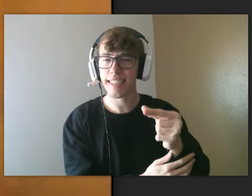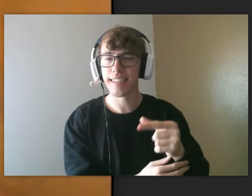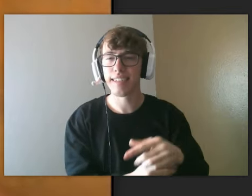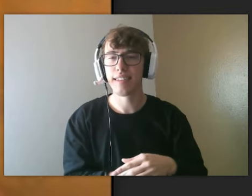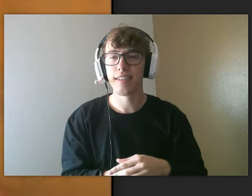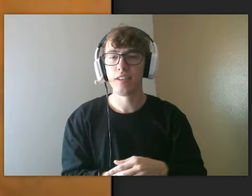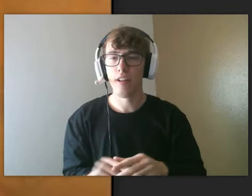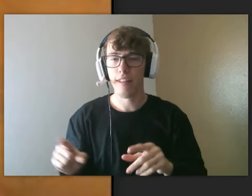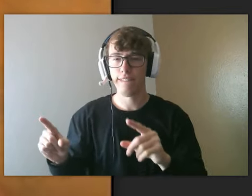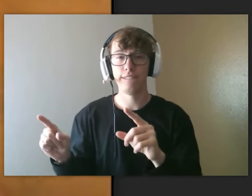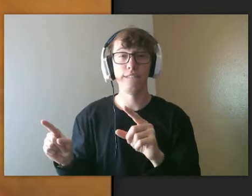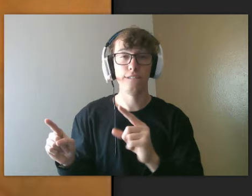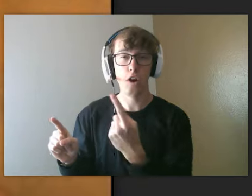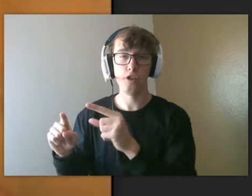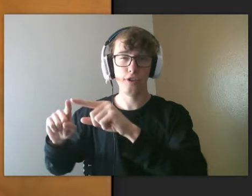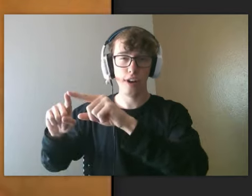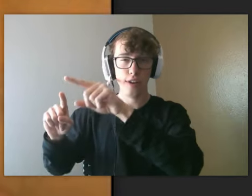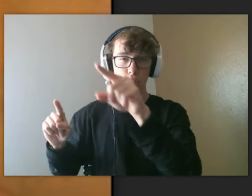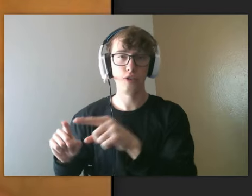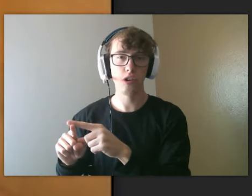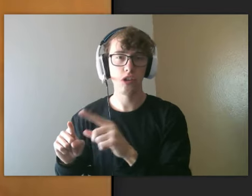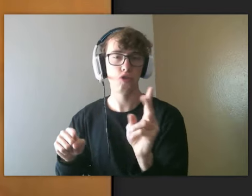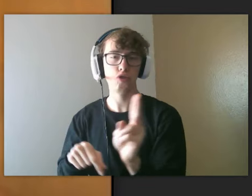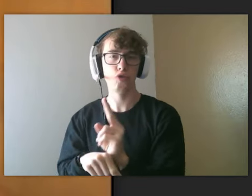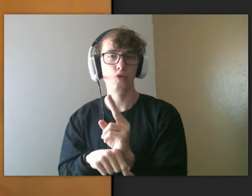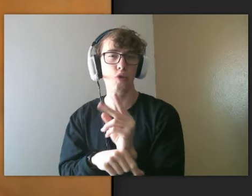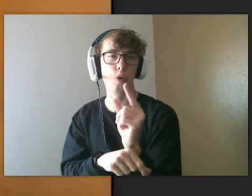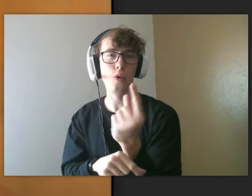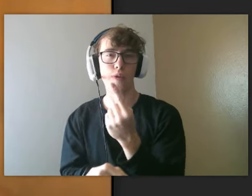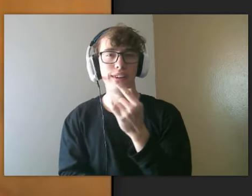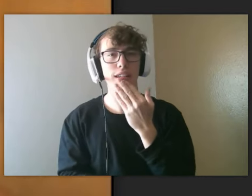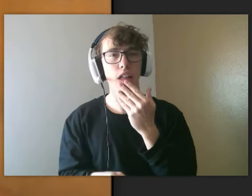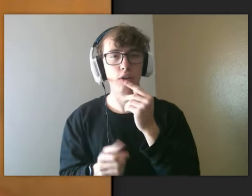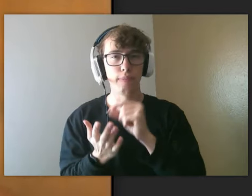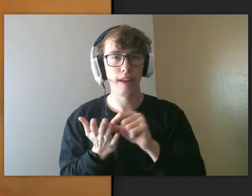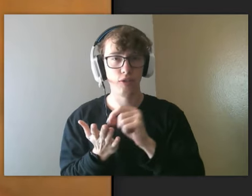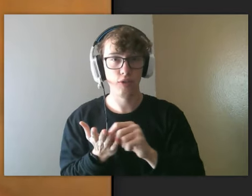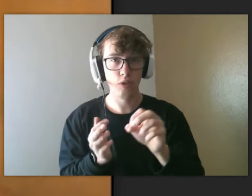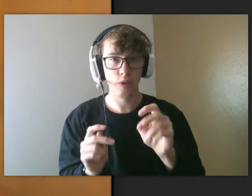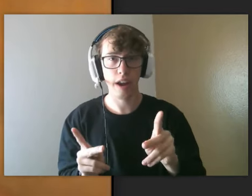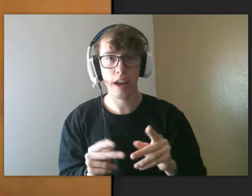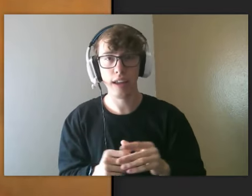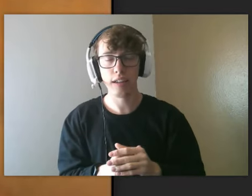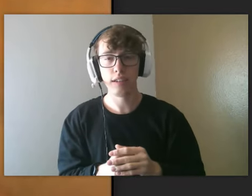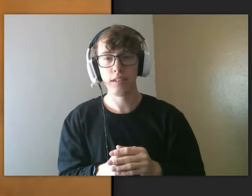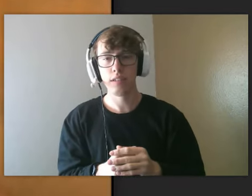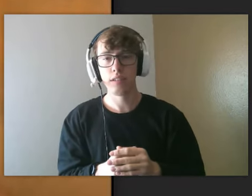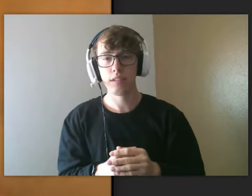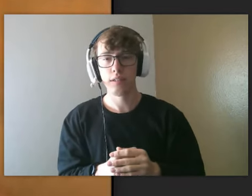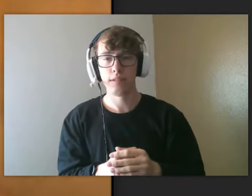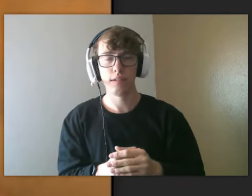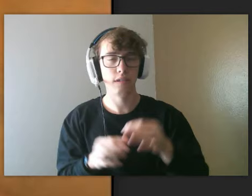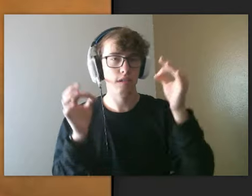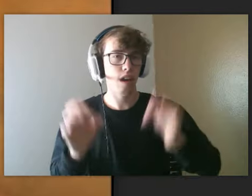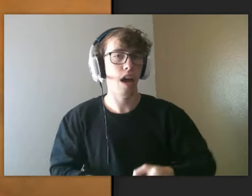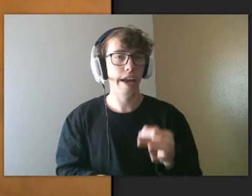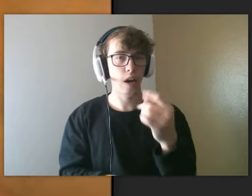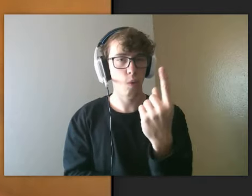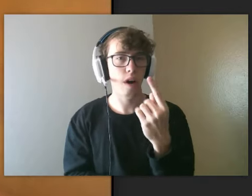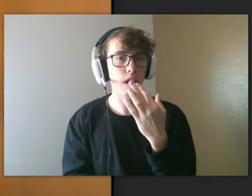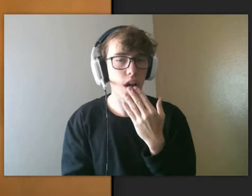all colored pencil. I want you to monochromatically choose one color and black and white